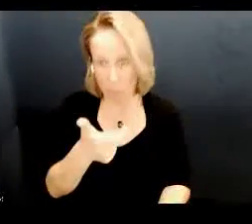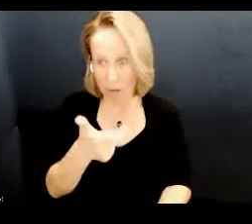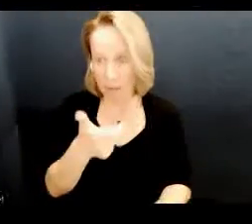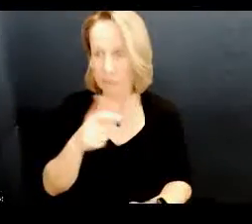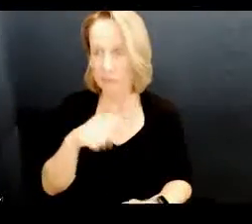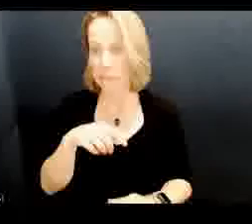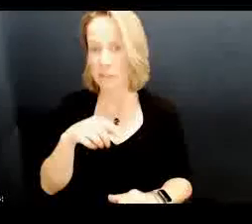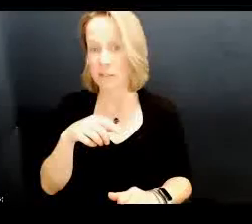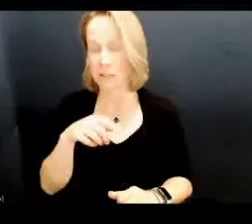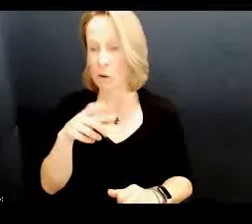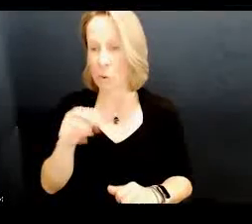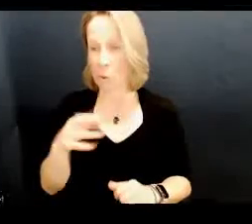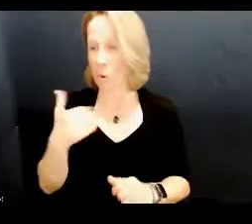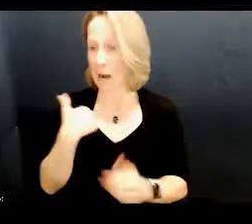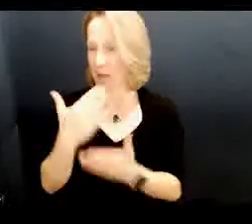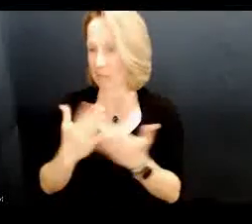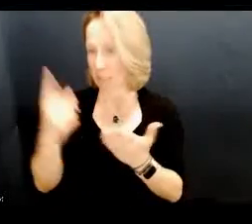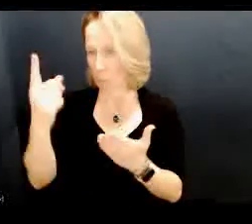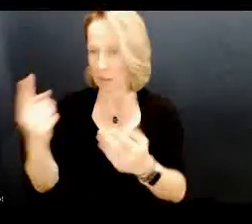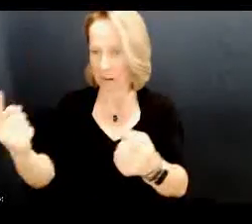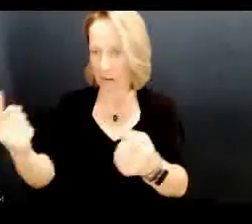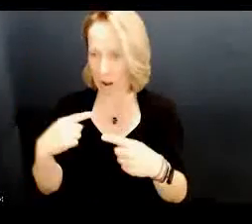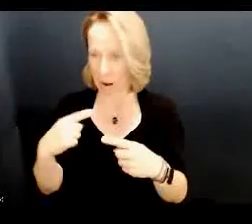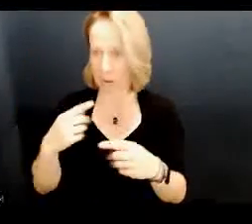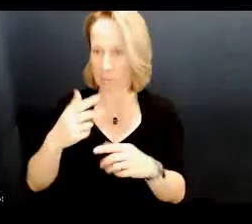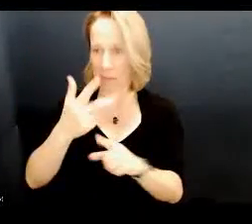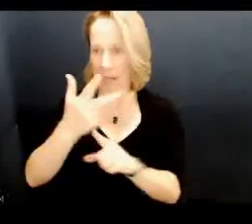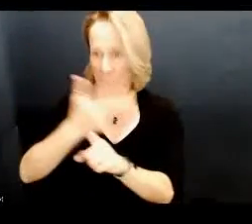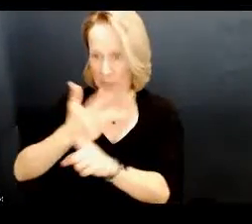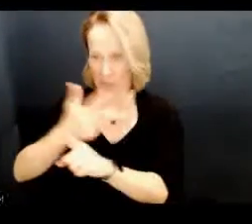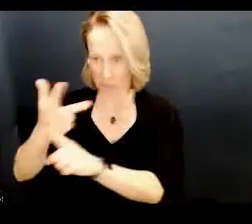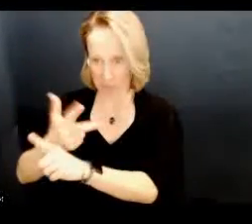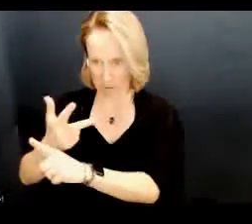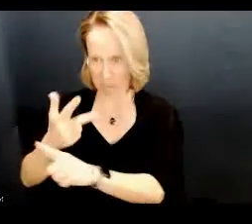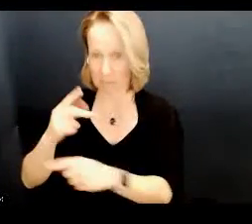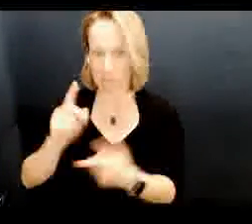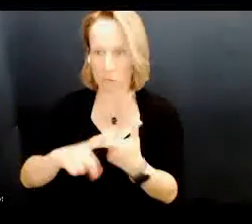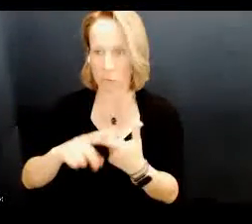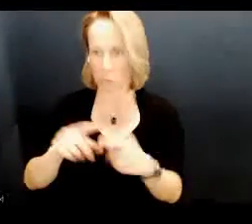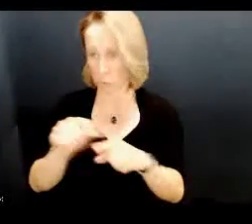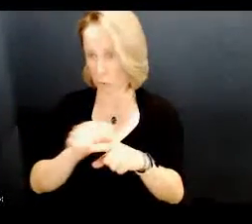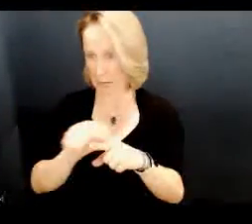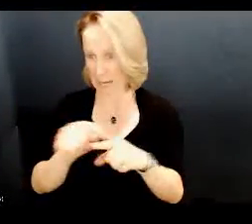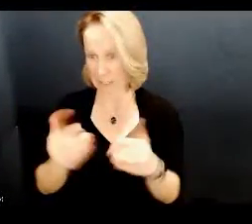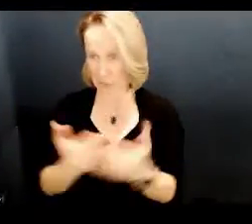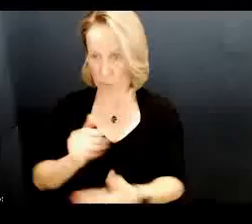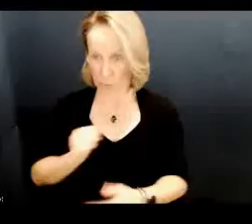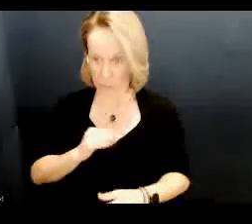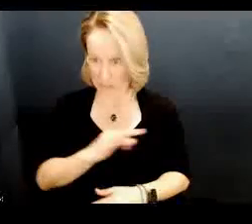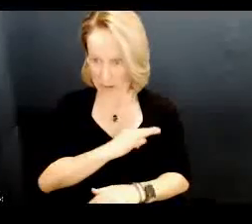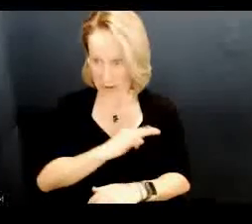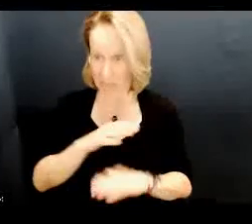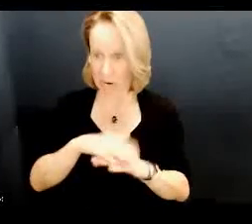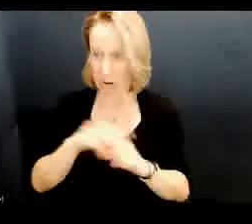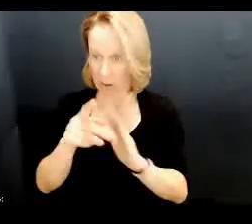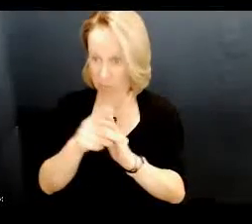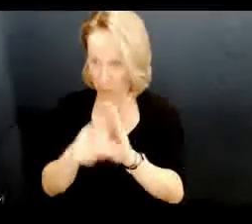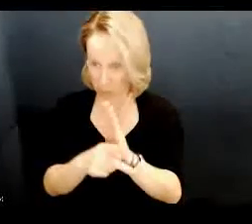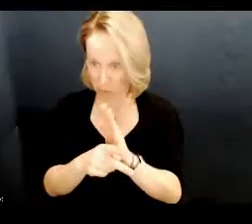in maybe once a quarter to train all of the new staff on the protocol? What are some other training